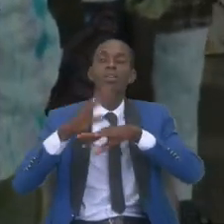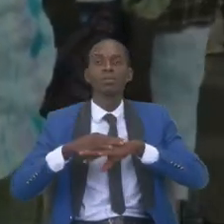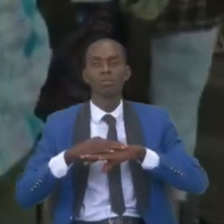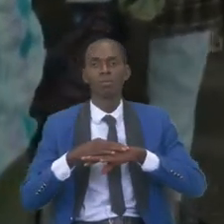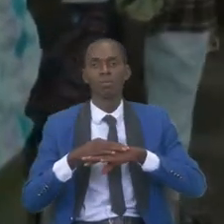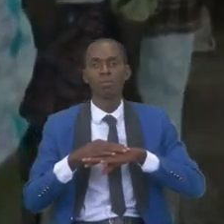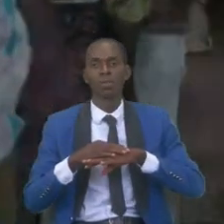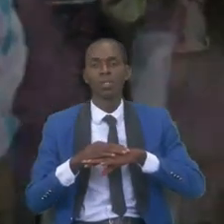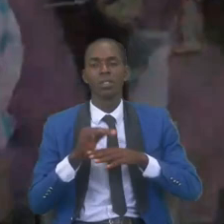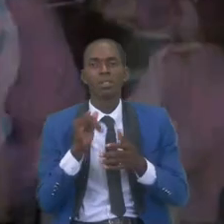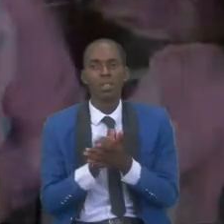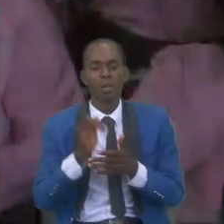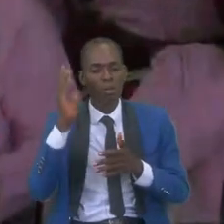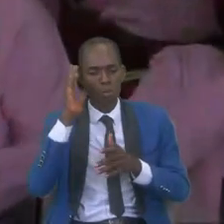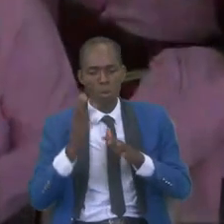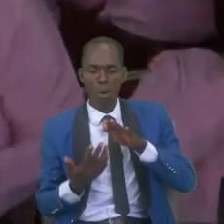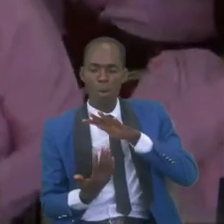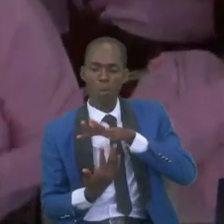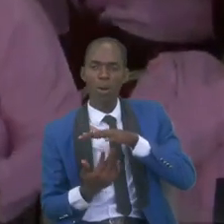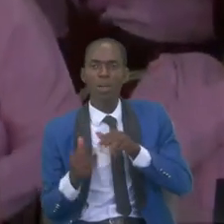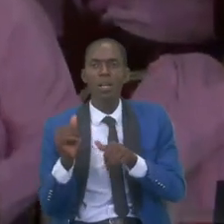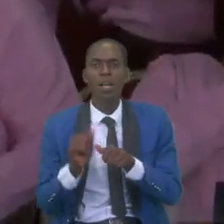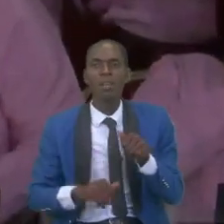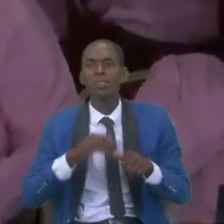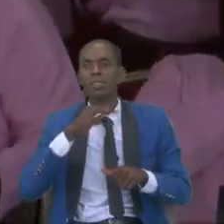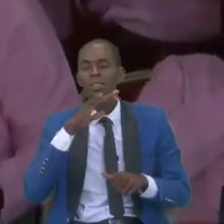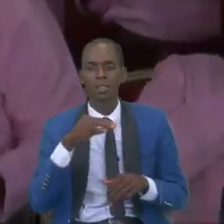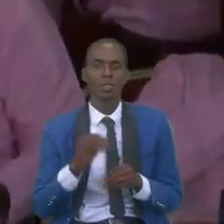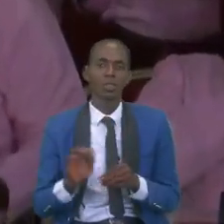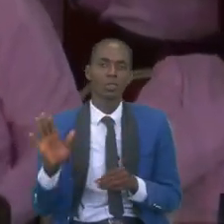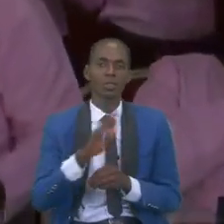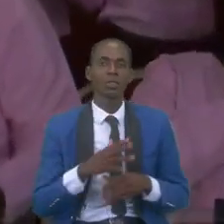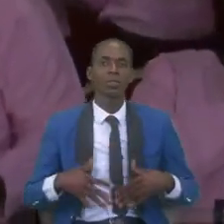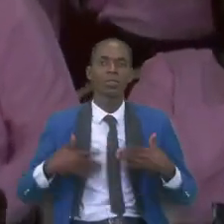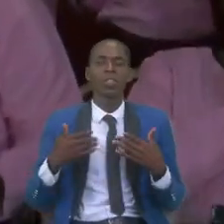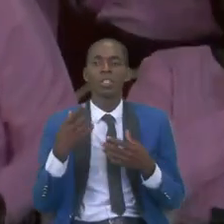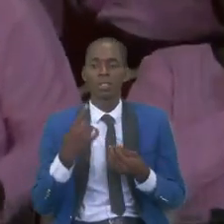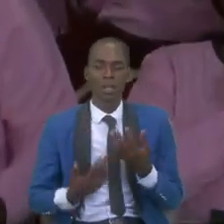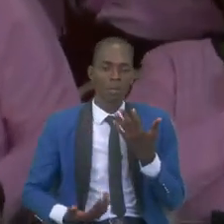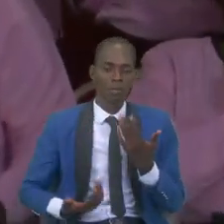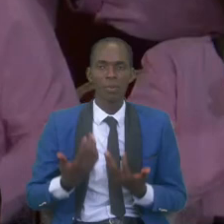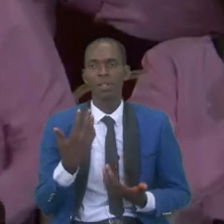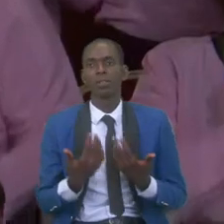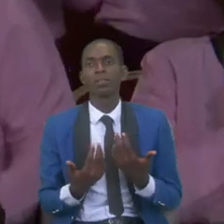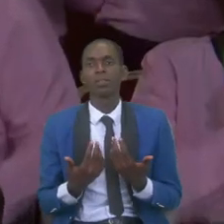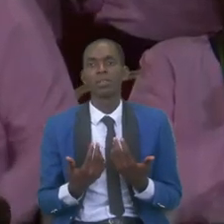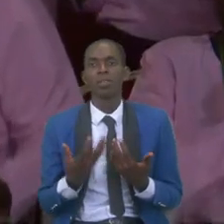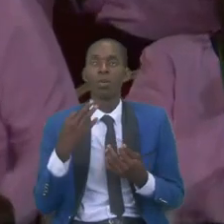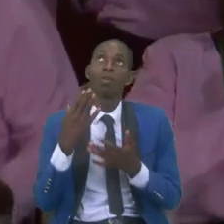that will burn every chaff in your life, the fire of